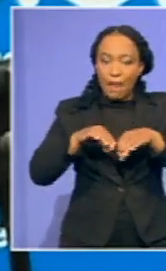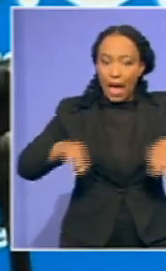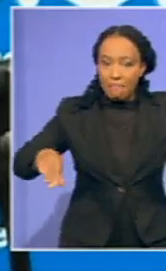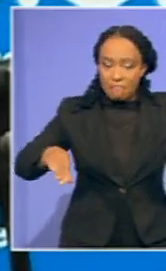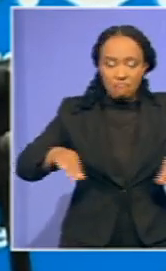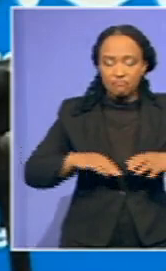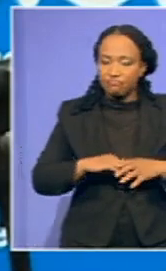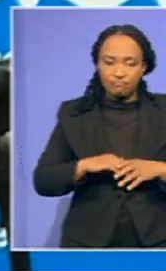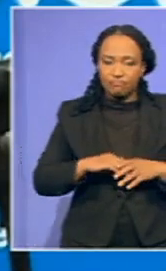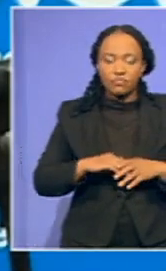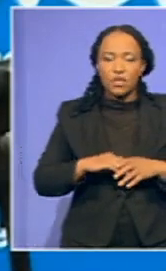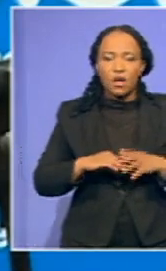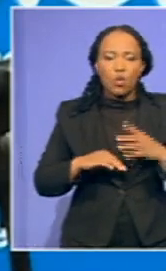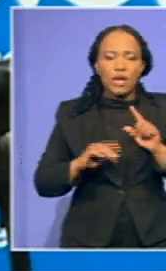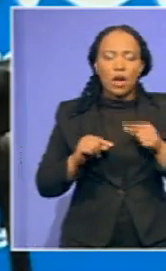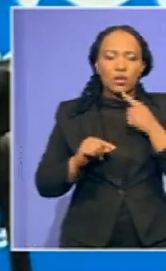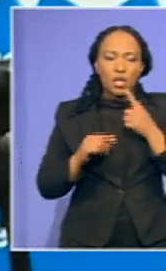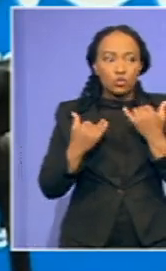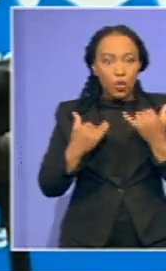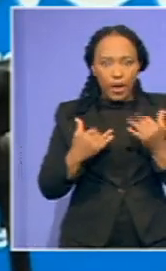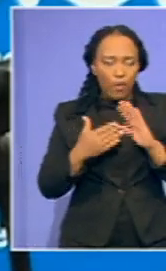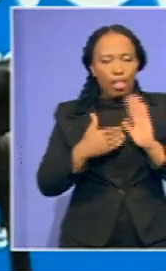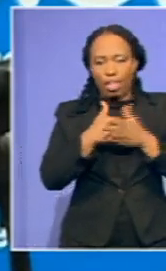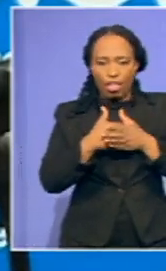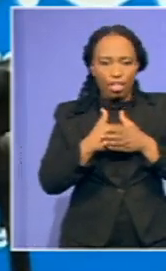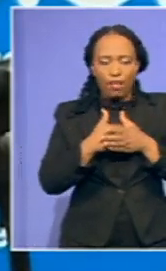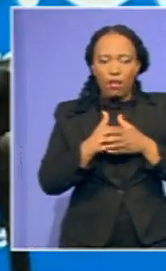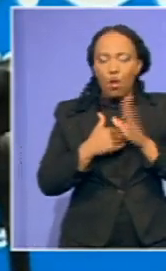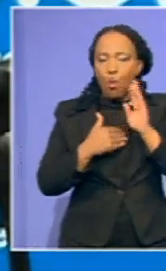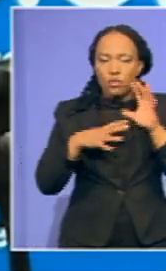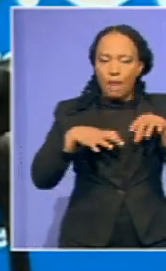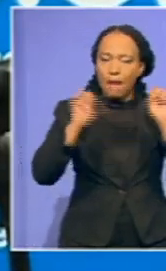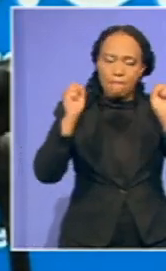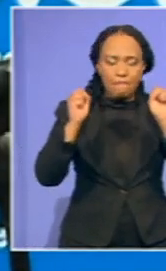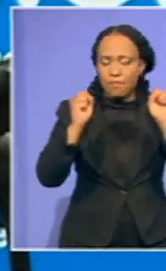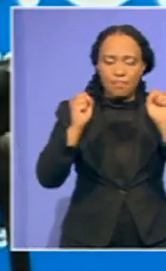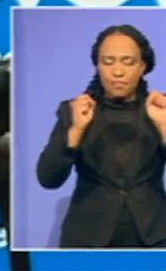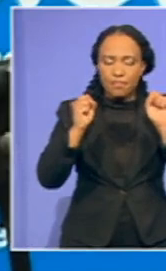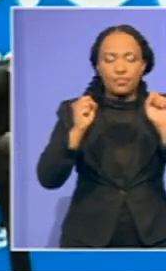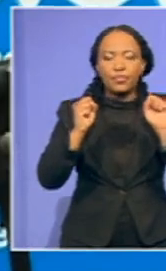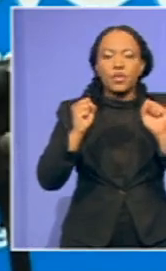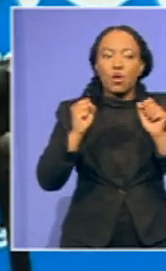have news about a shutdown today, but we would like to promise that as soon as we have